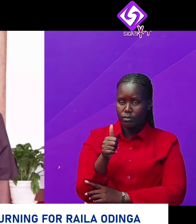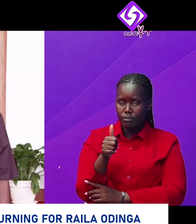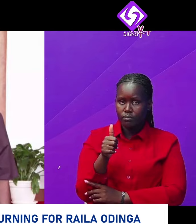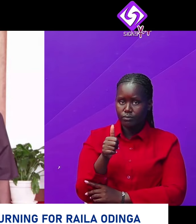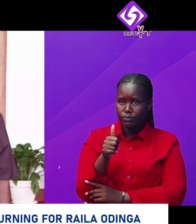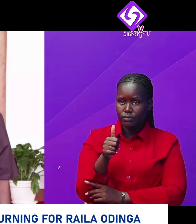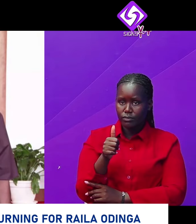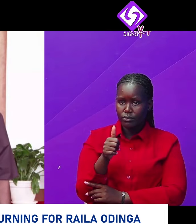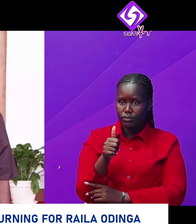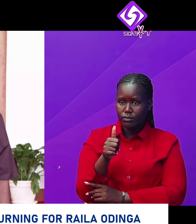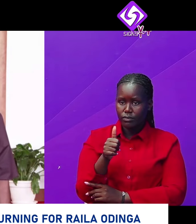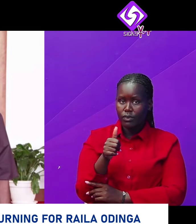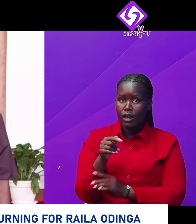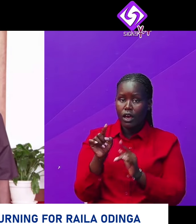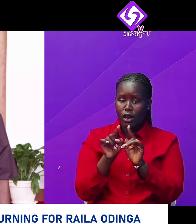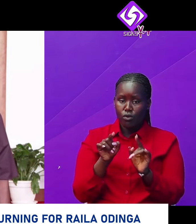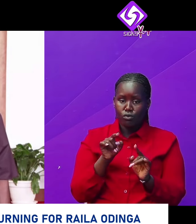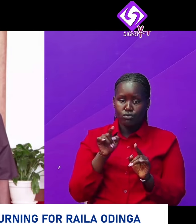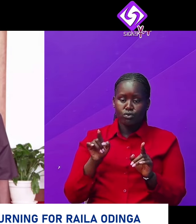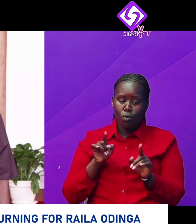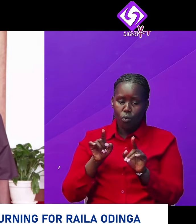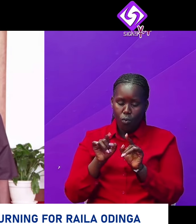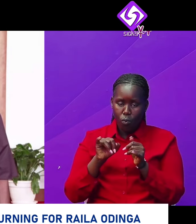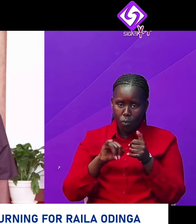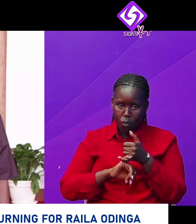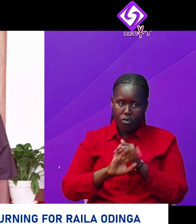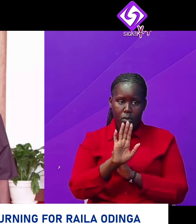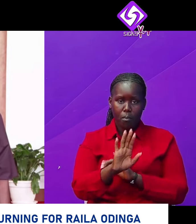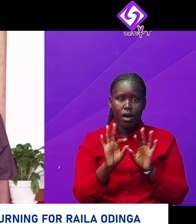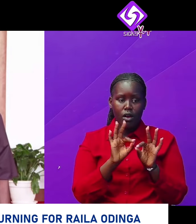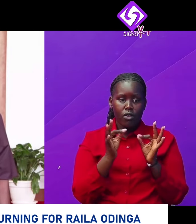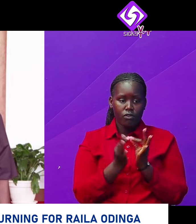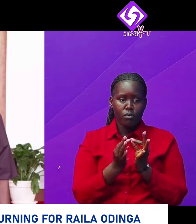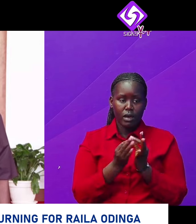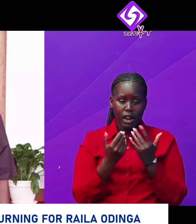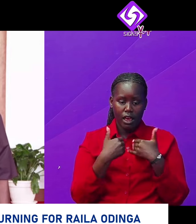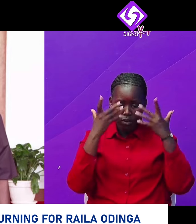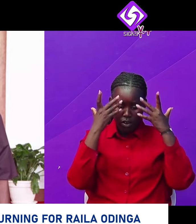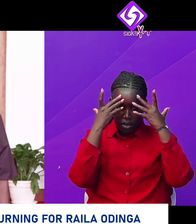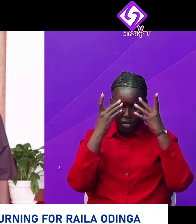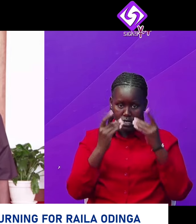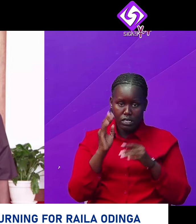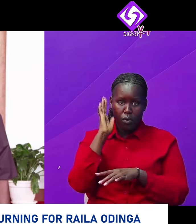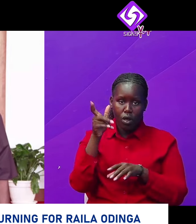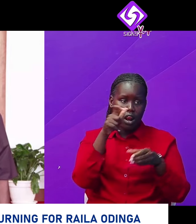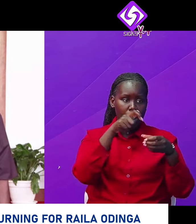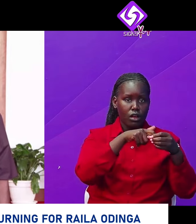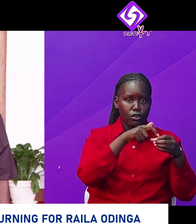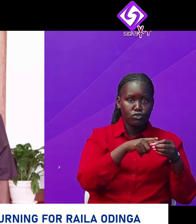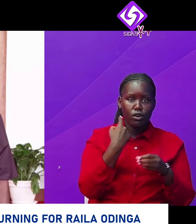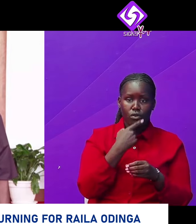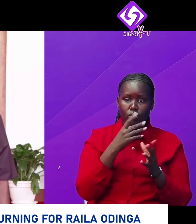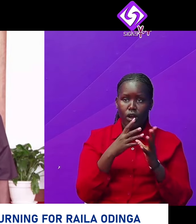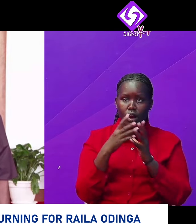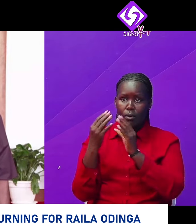And Mama Aida herself, the family has finally decided that she will join those who will be going